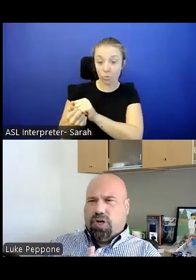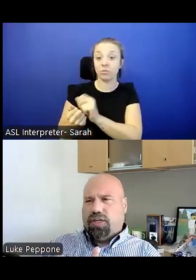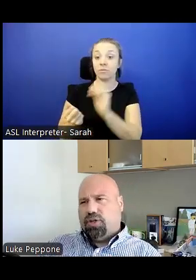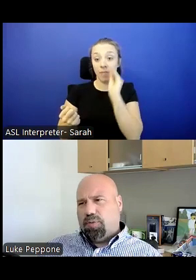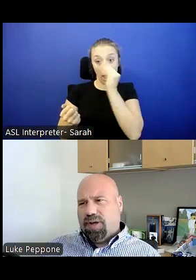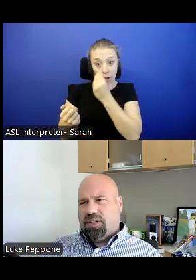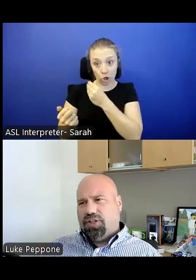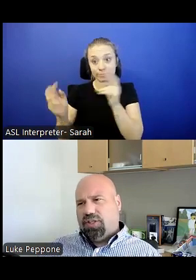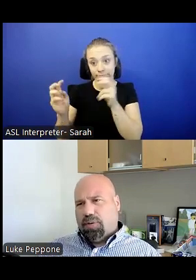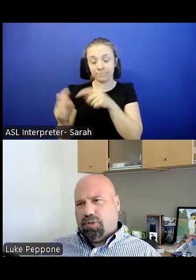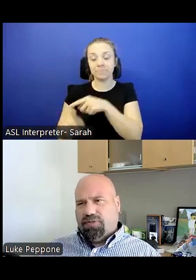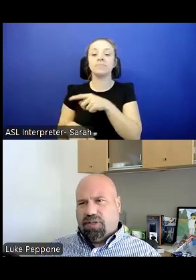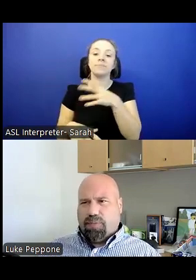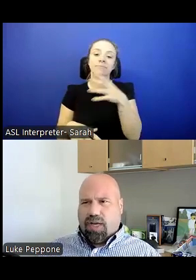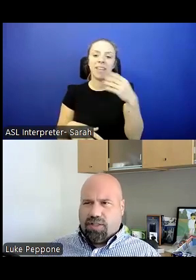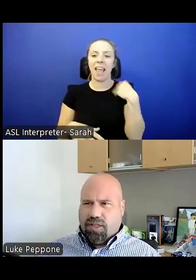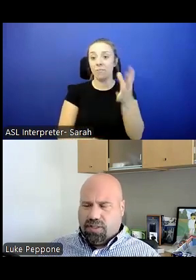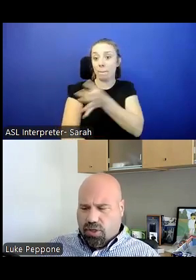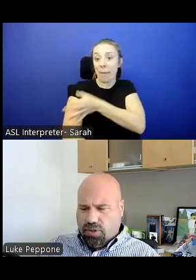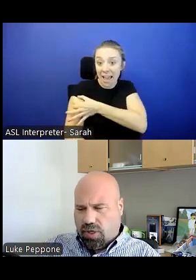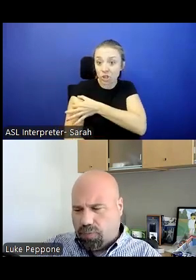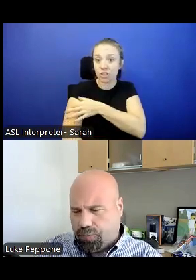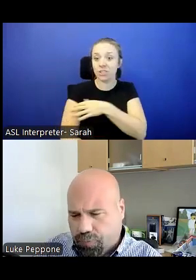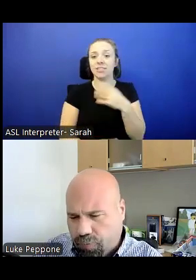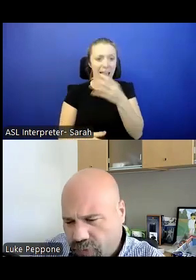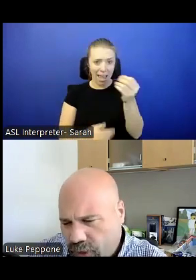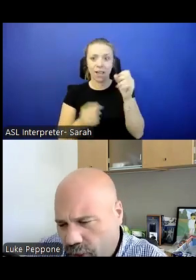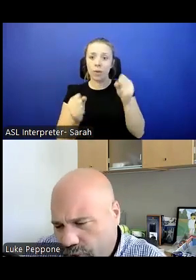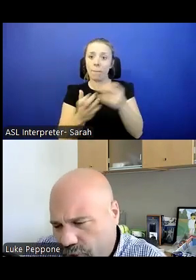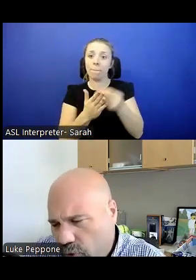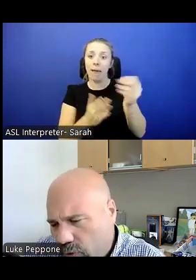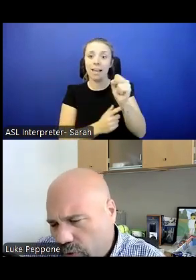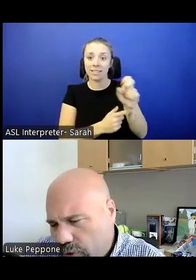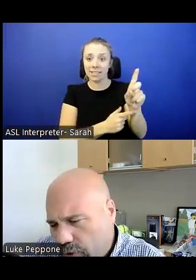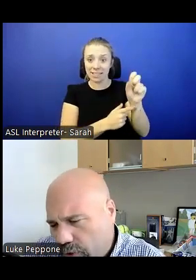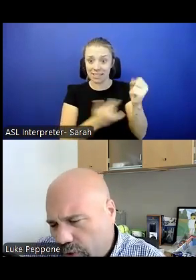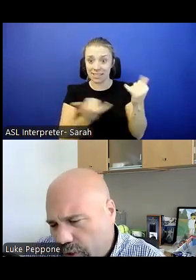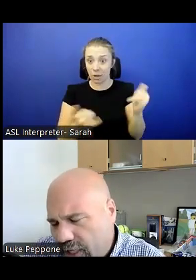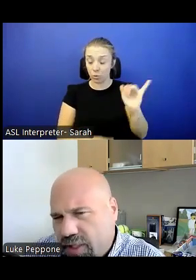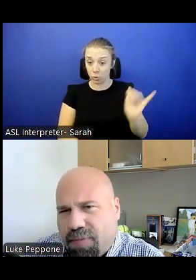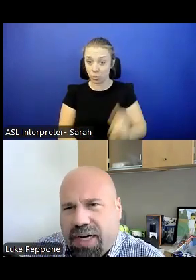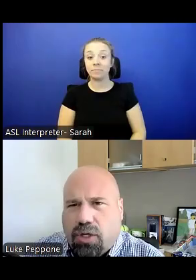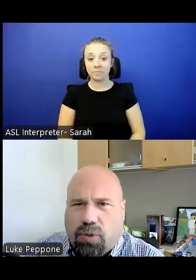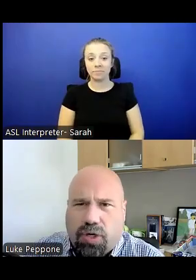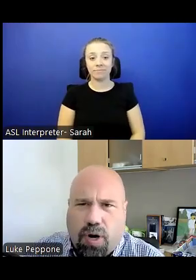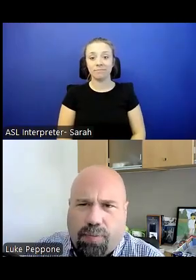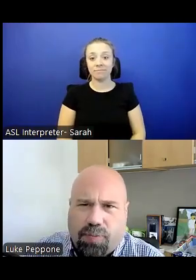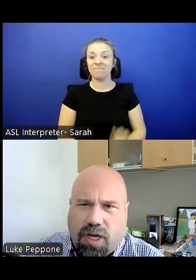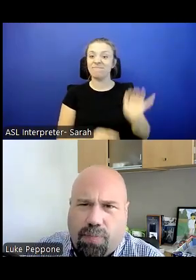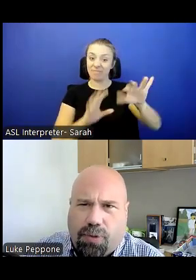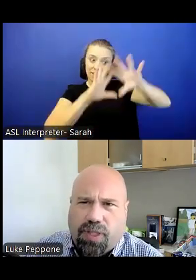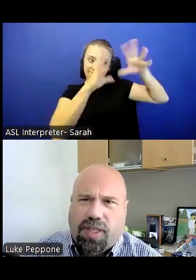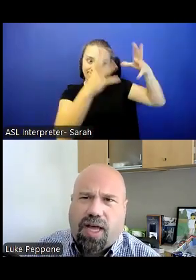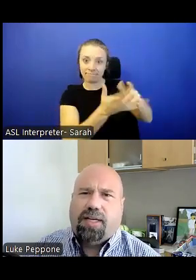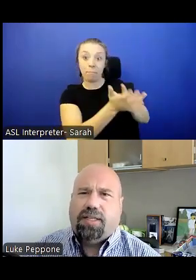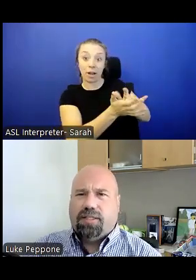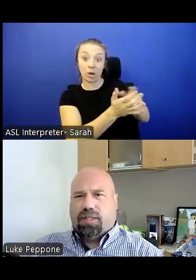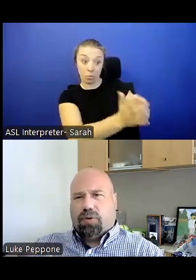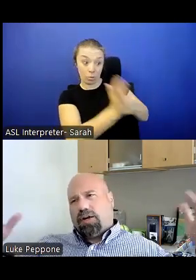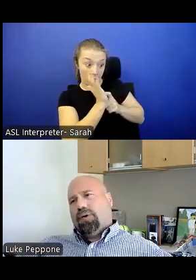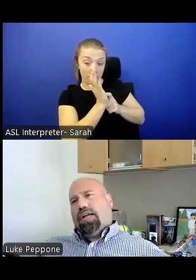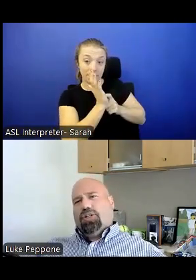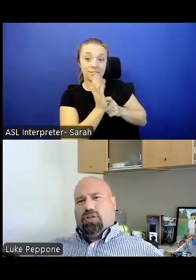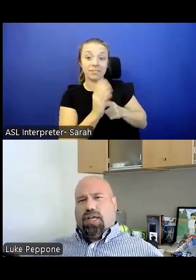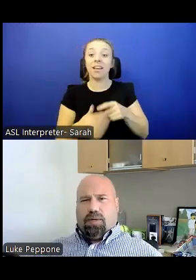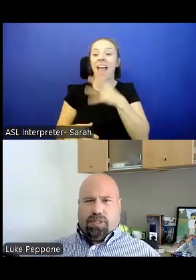even transdermal patches, and I believe you can buy seeds also. So that's the medical requirements, but coupled with that is